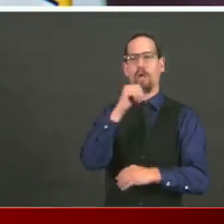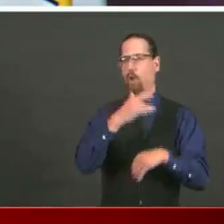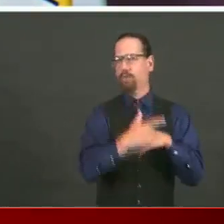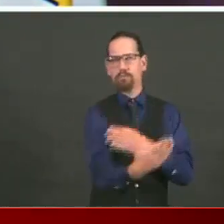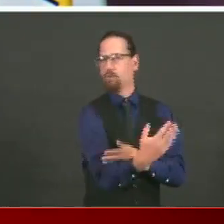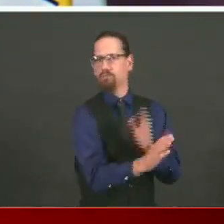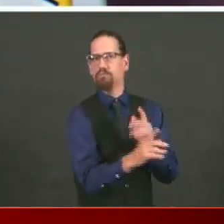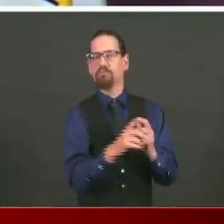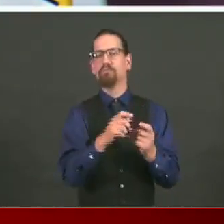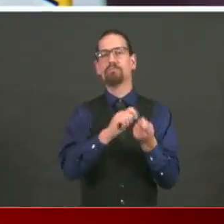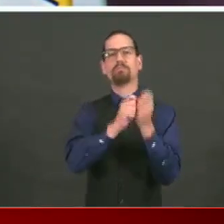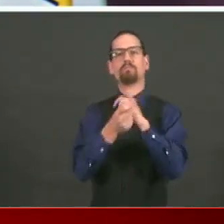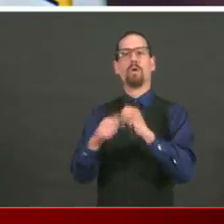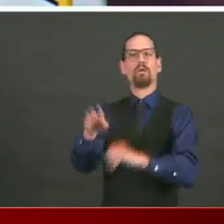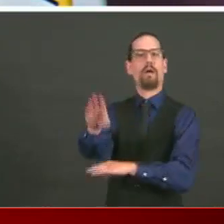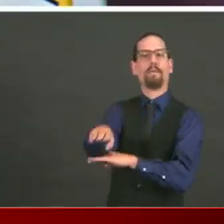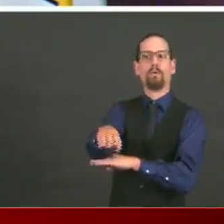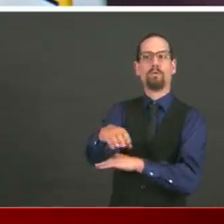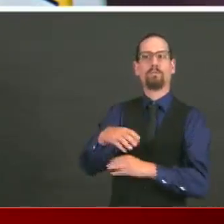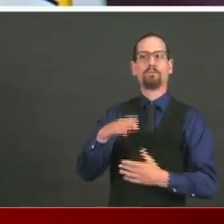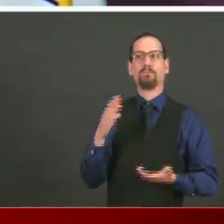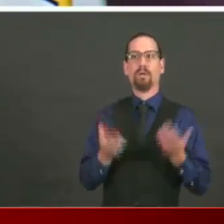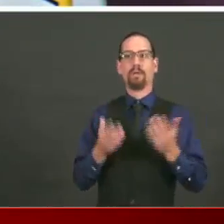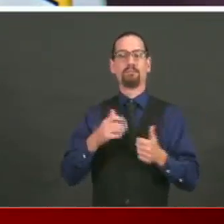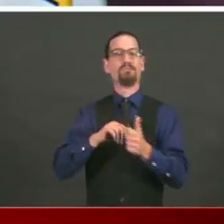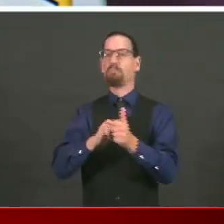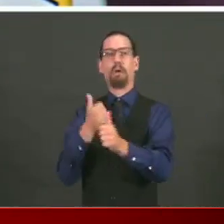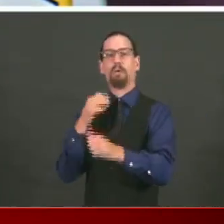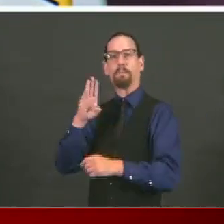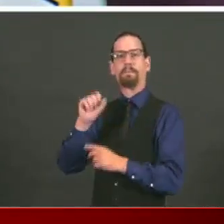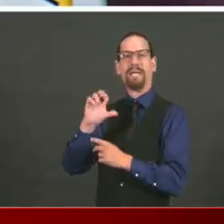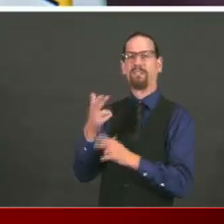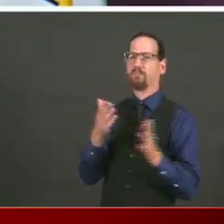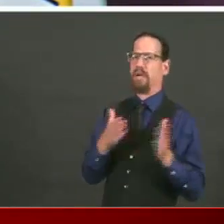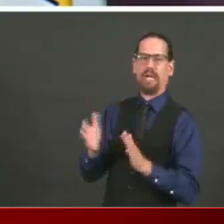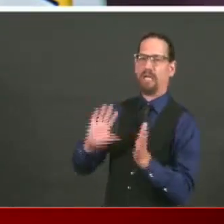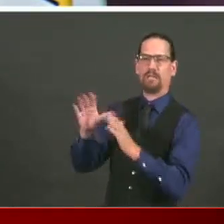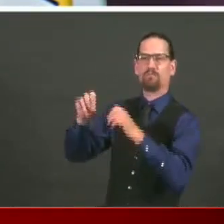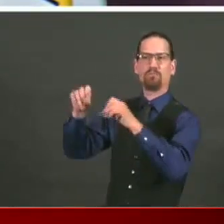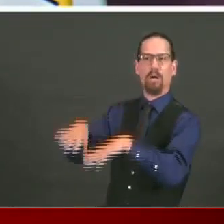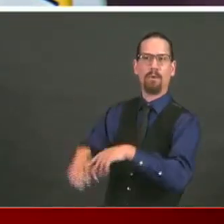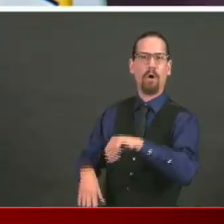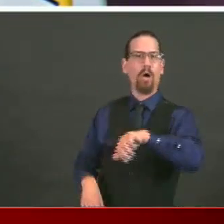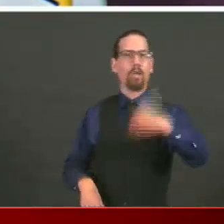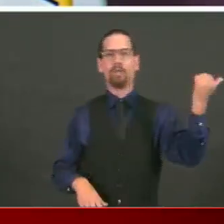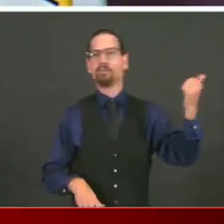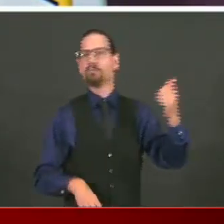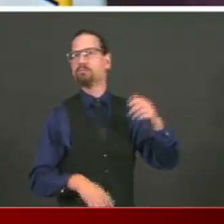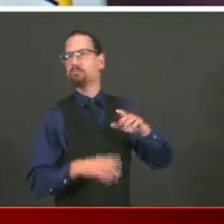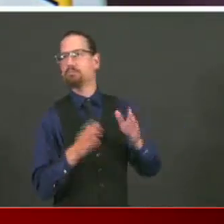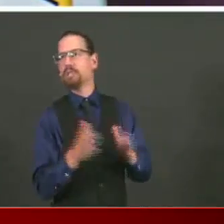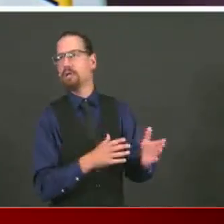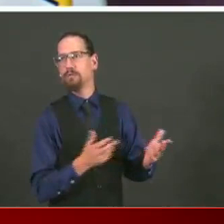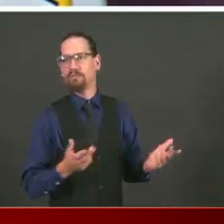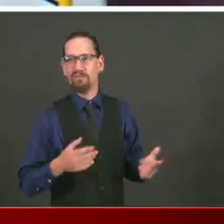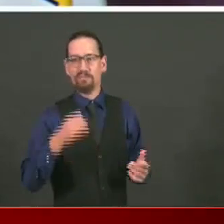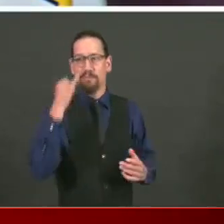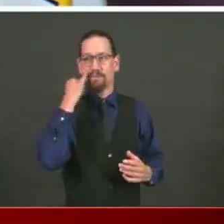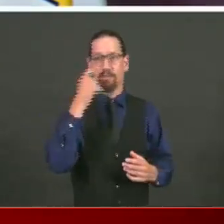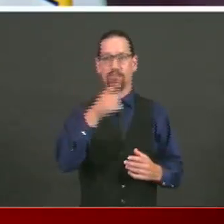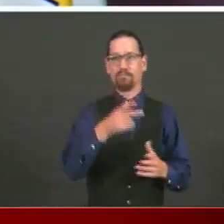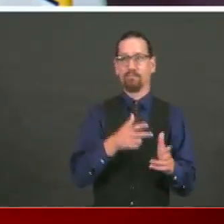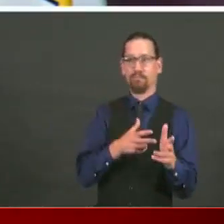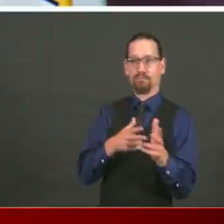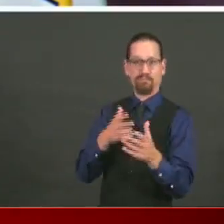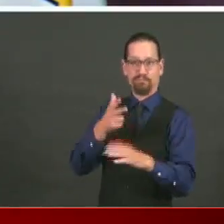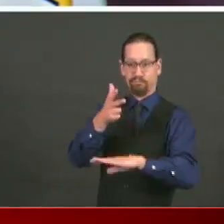to the beach. If you take the risk of getting ticketed, you could be towed. Your ticket could be much bigger than you're expecting. Most likely you'll be